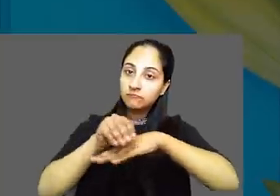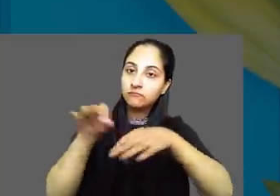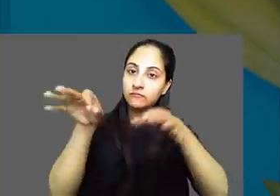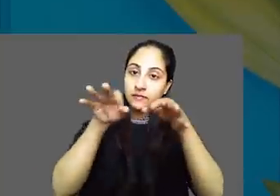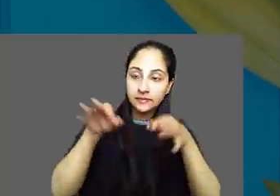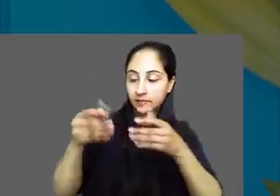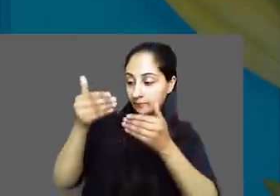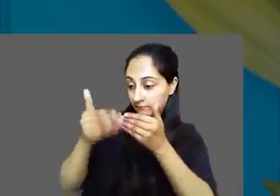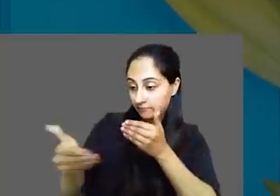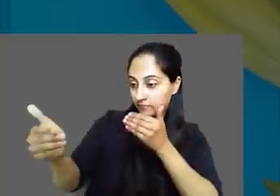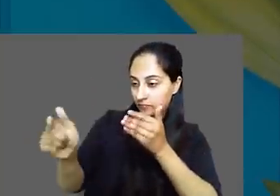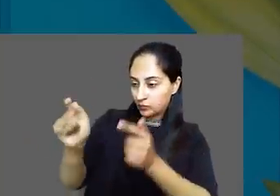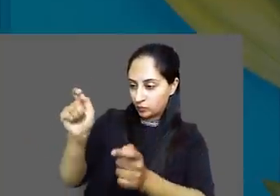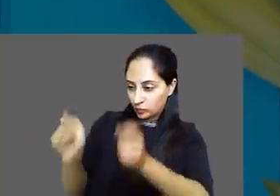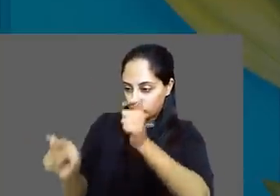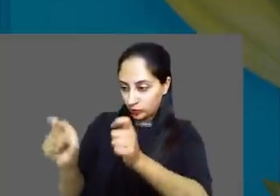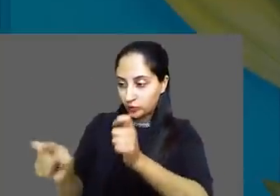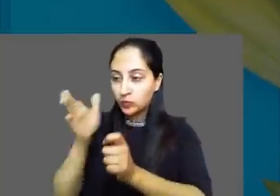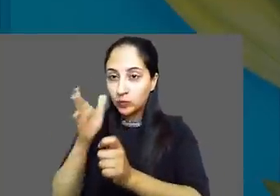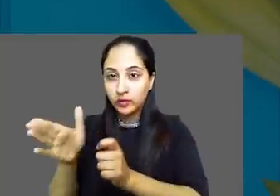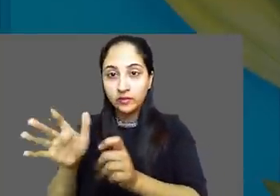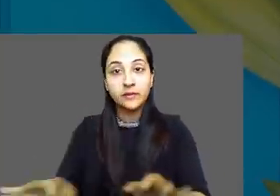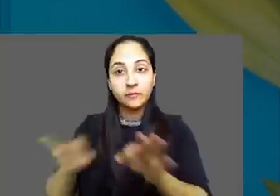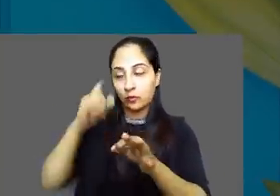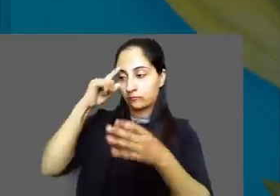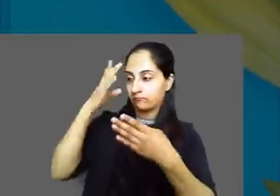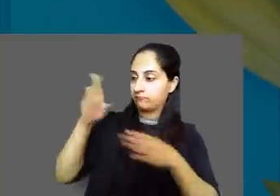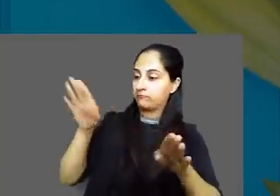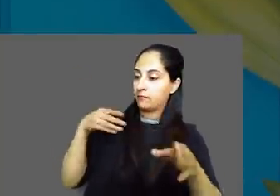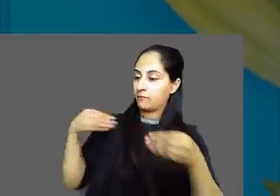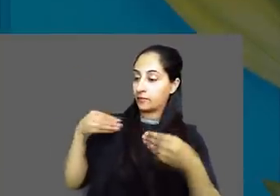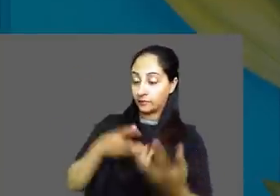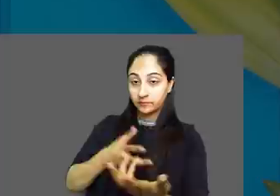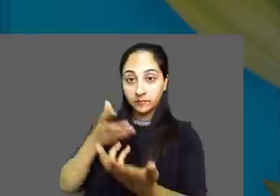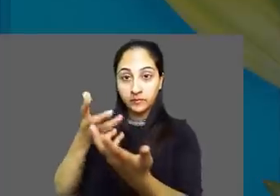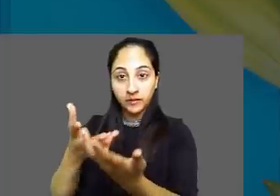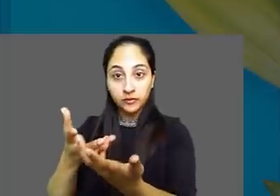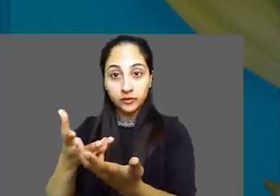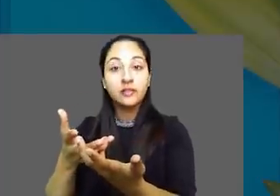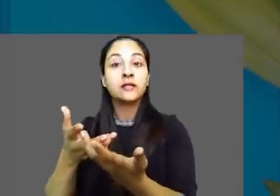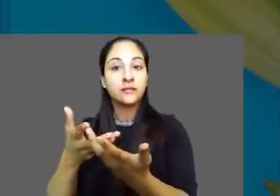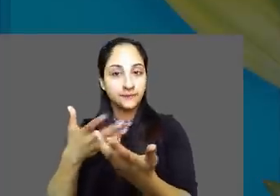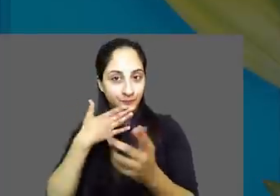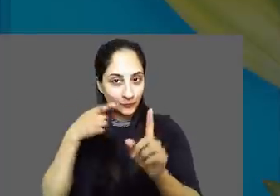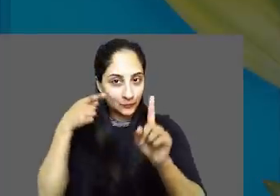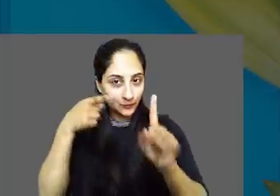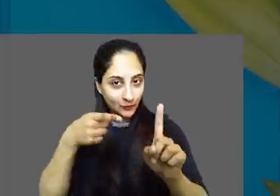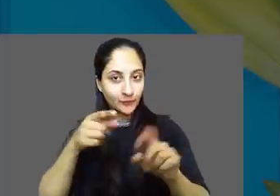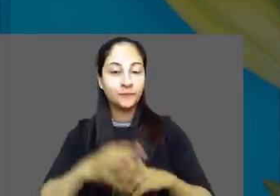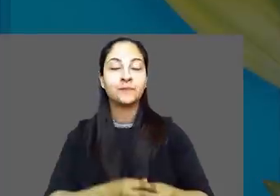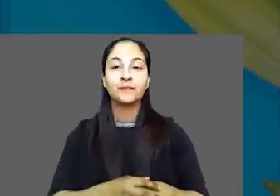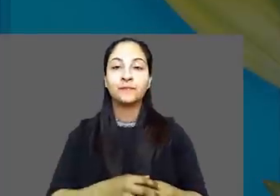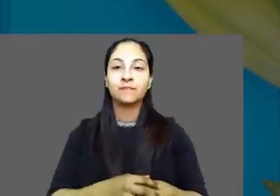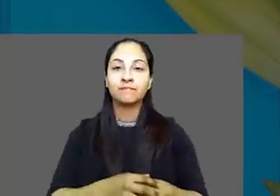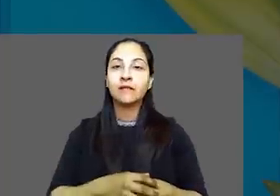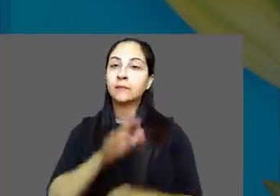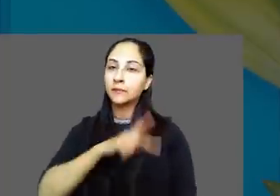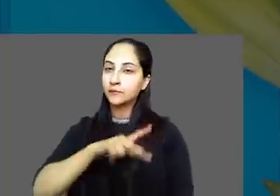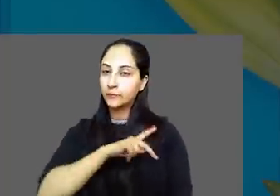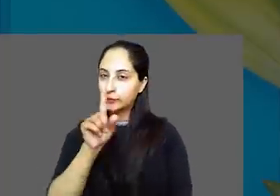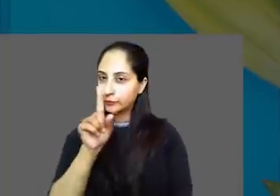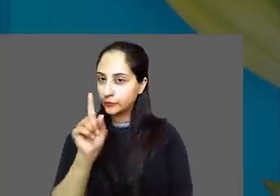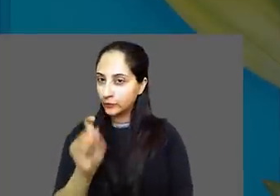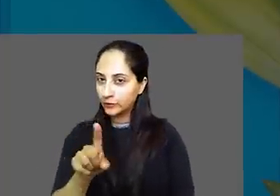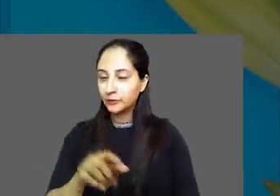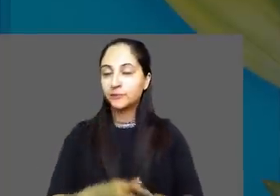to be an undue reality in terms of what we face. What's something that's kind of changed for you? Like maybe an assumption that you've held going into the pandemic,